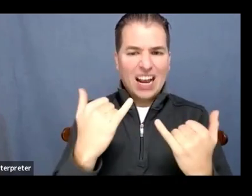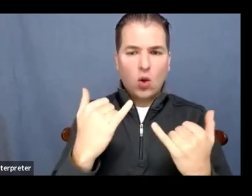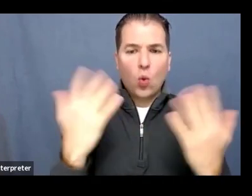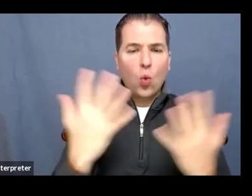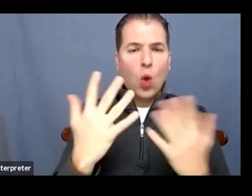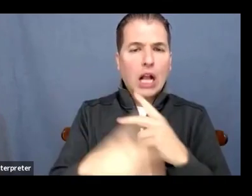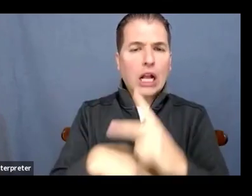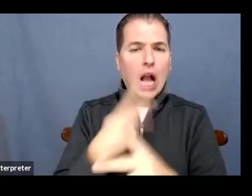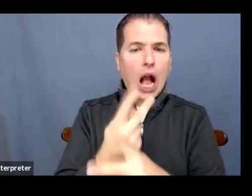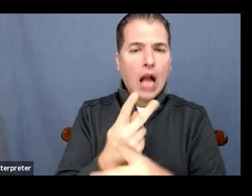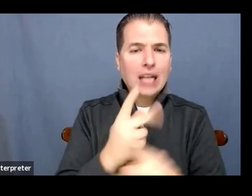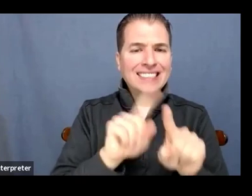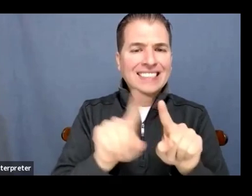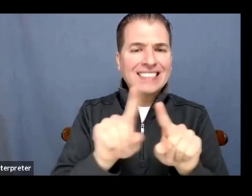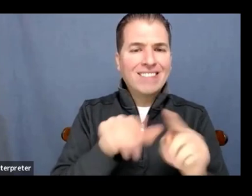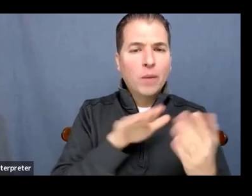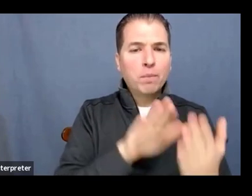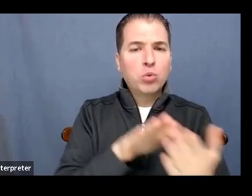of marketing